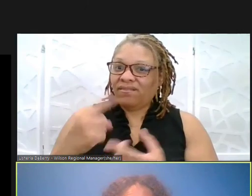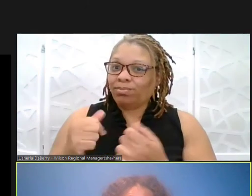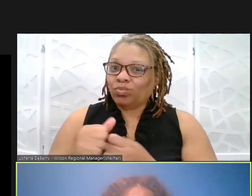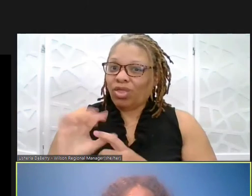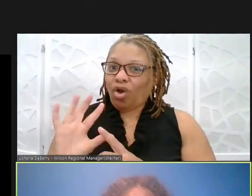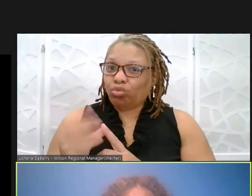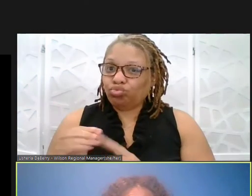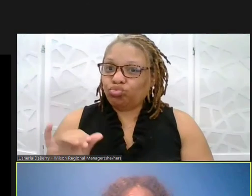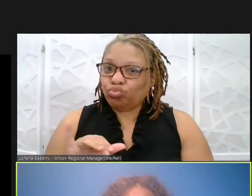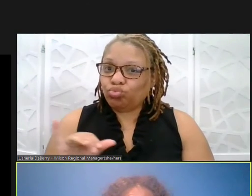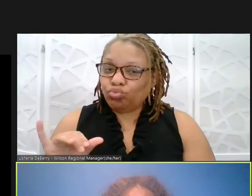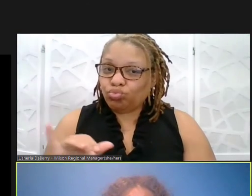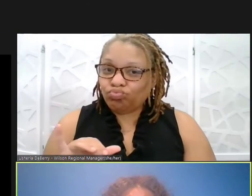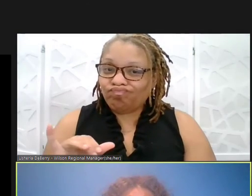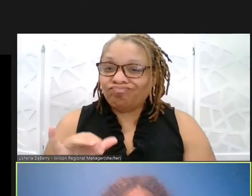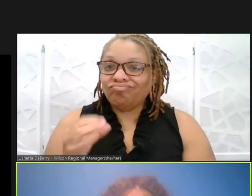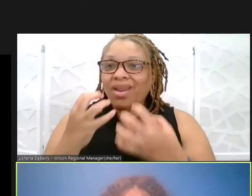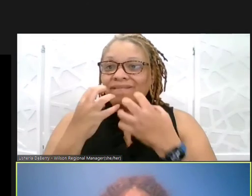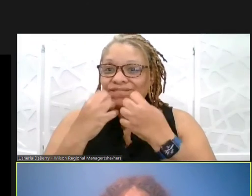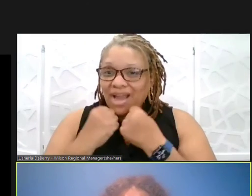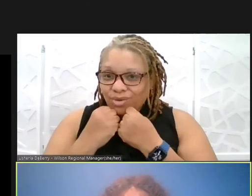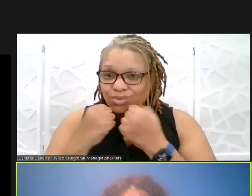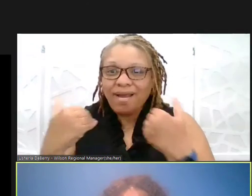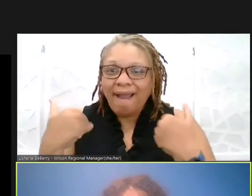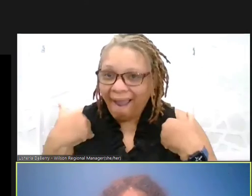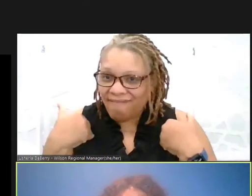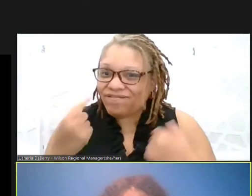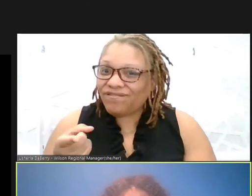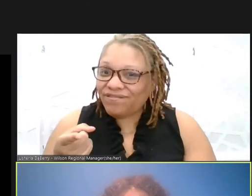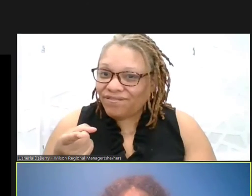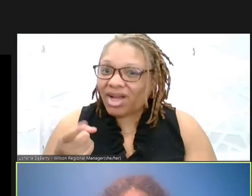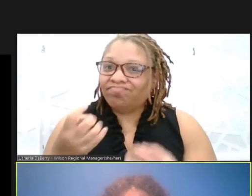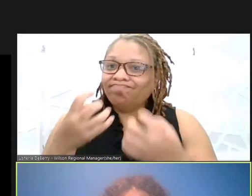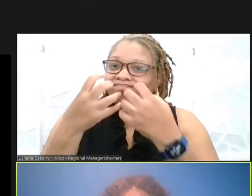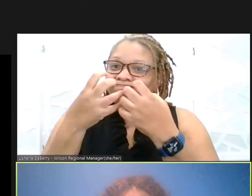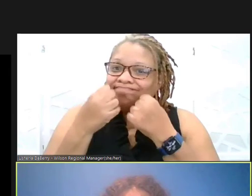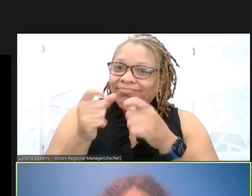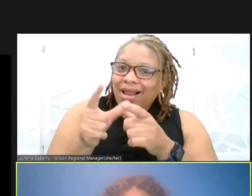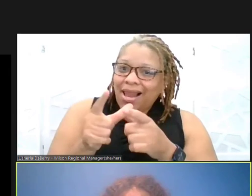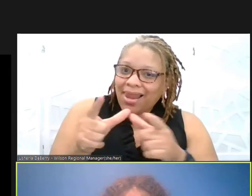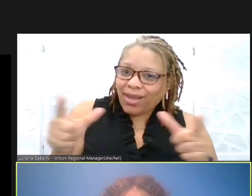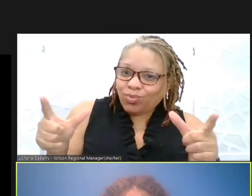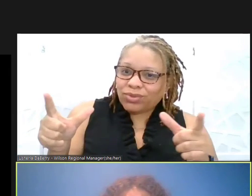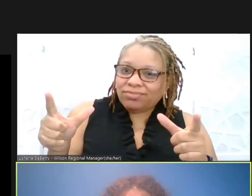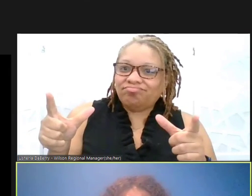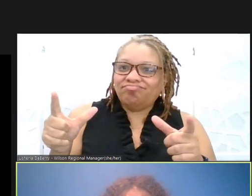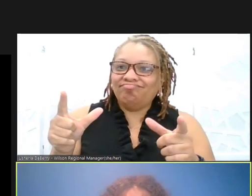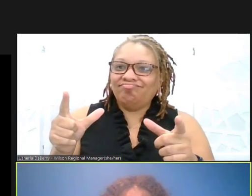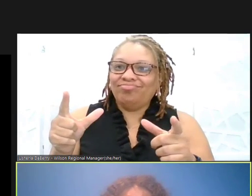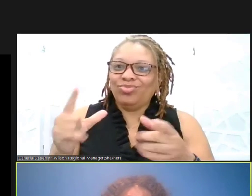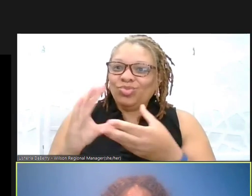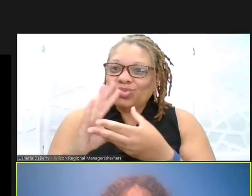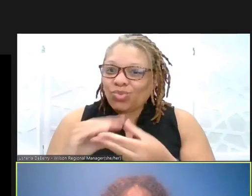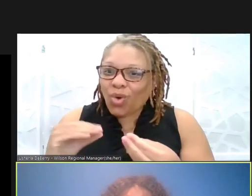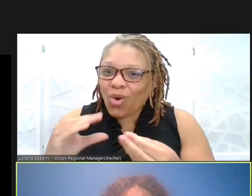We want to let you know that deaf people, it does come with the culture. They value their